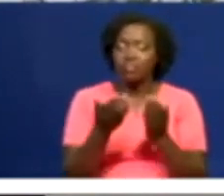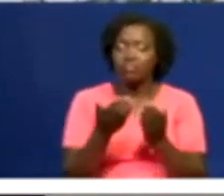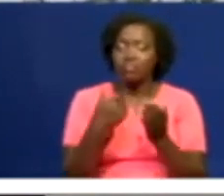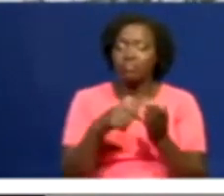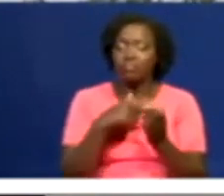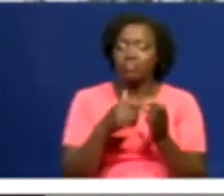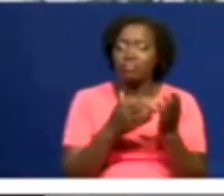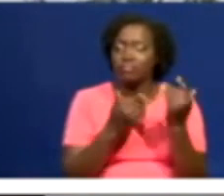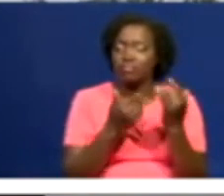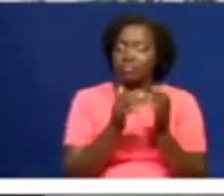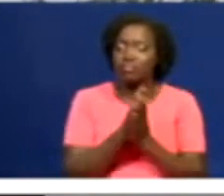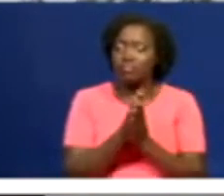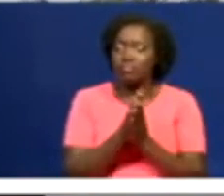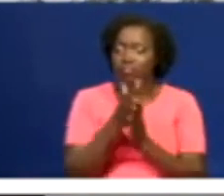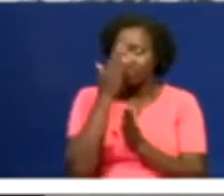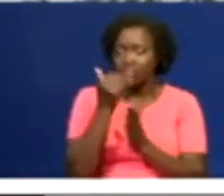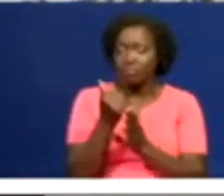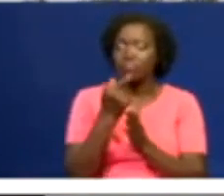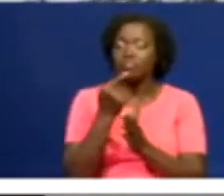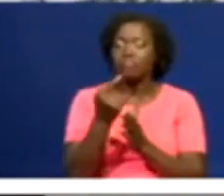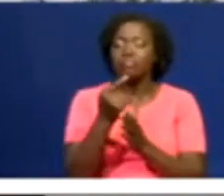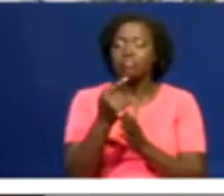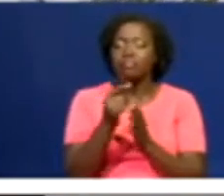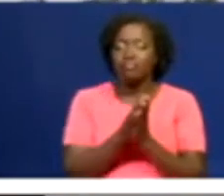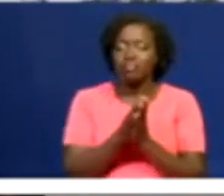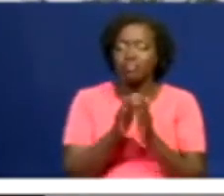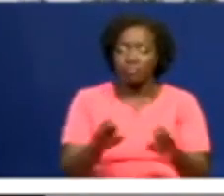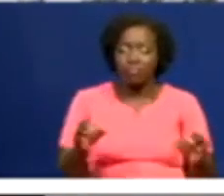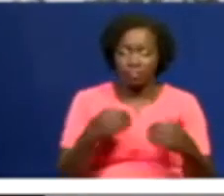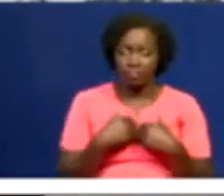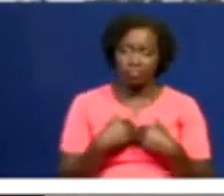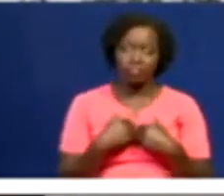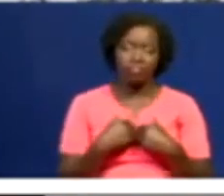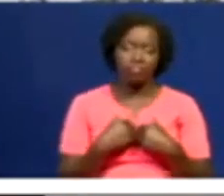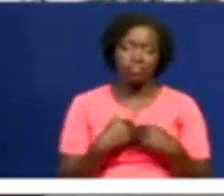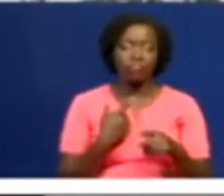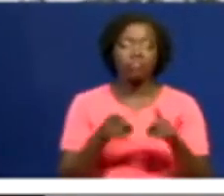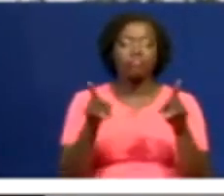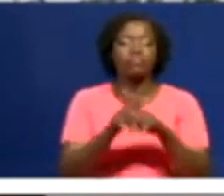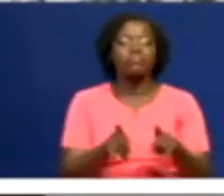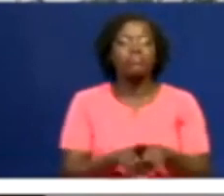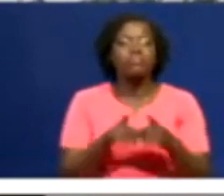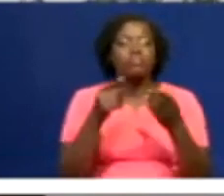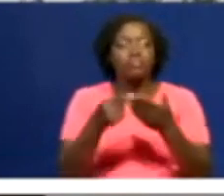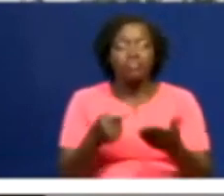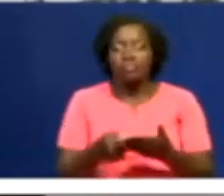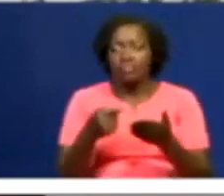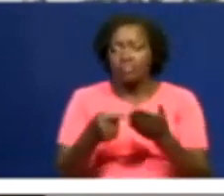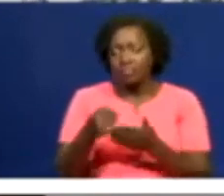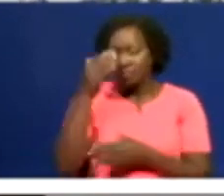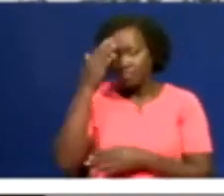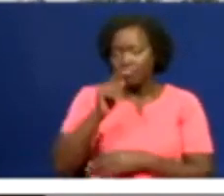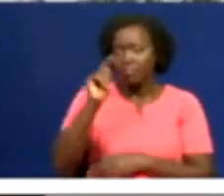exports because we now have an assured, predictable market. But also we are negotiating because